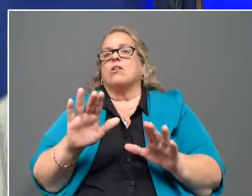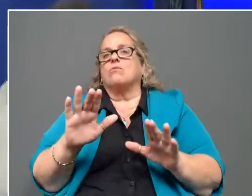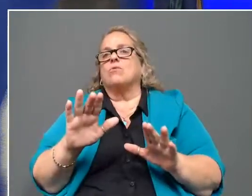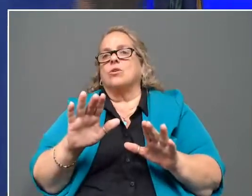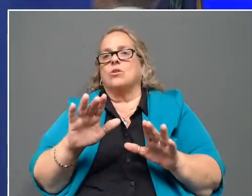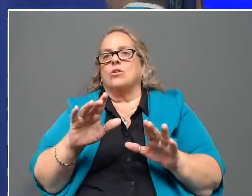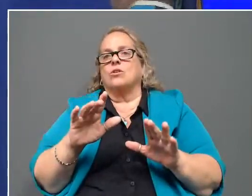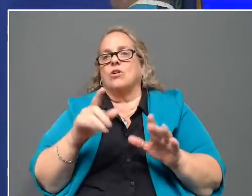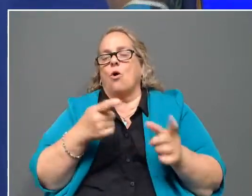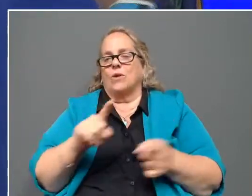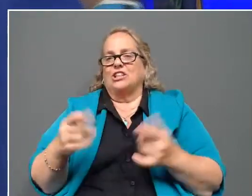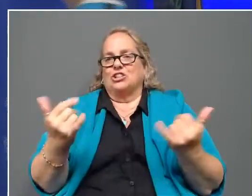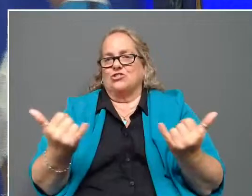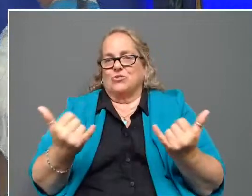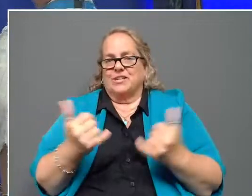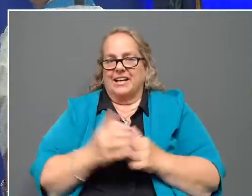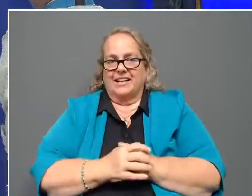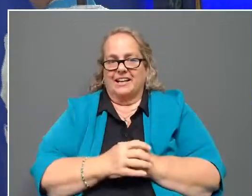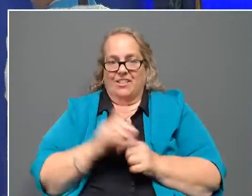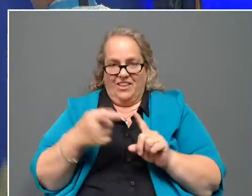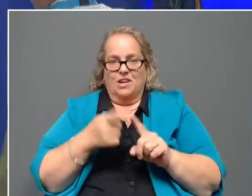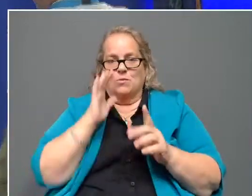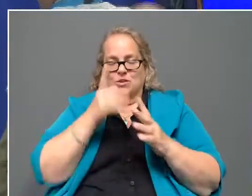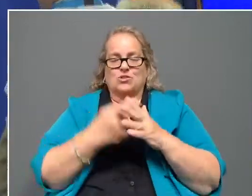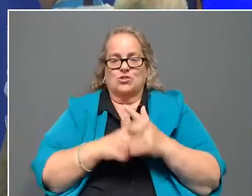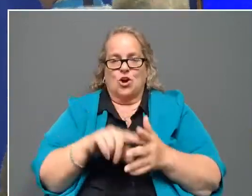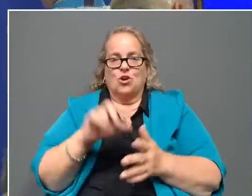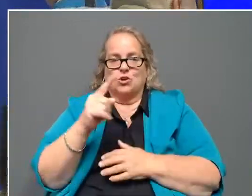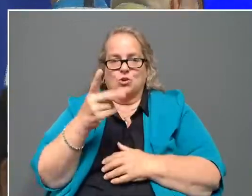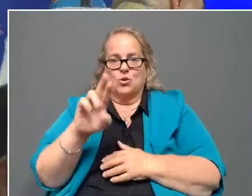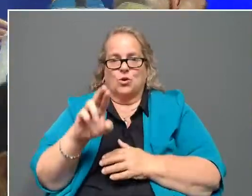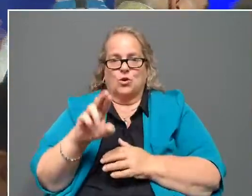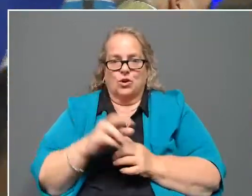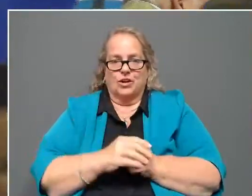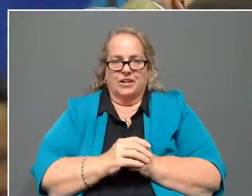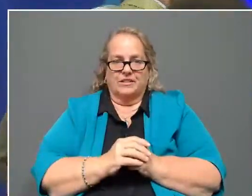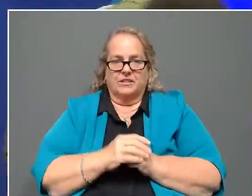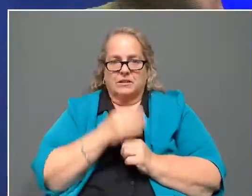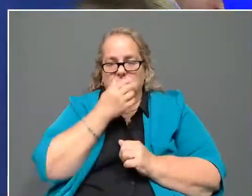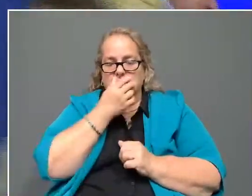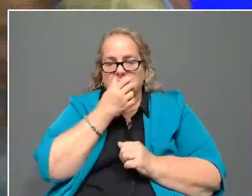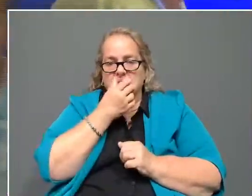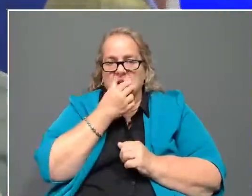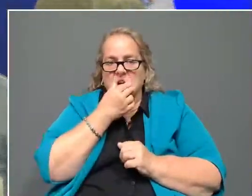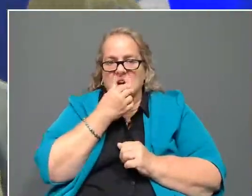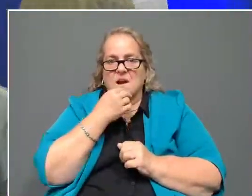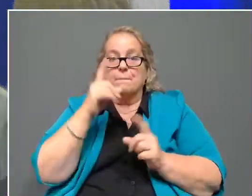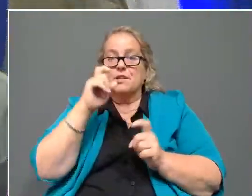And then we'll start the tours. I think right over here.